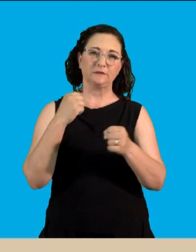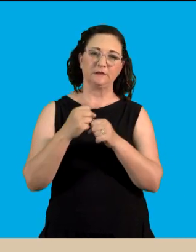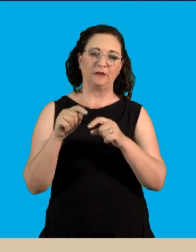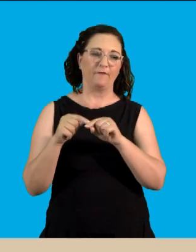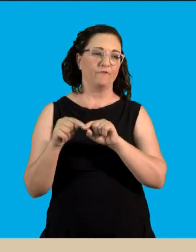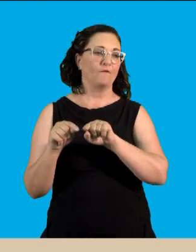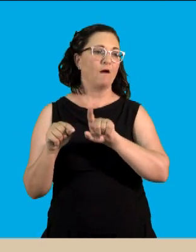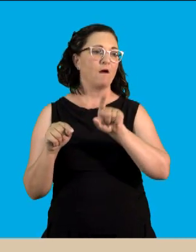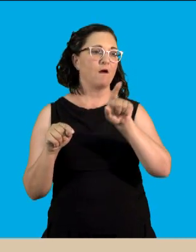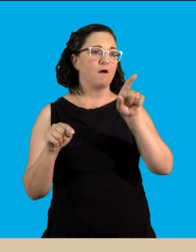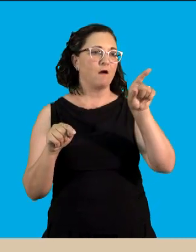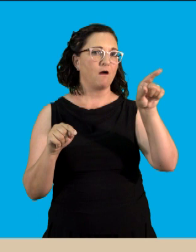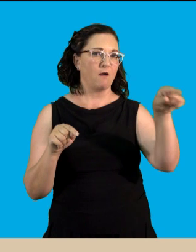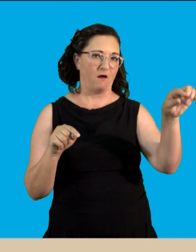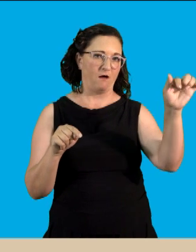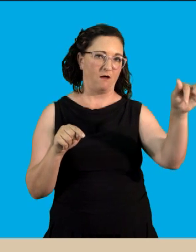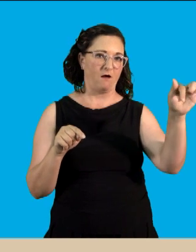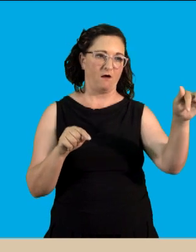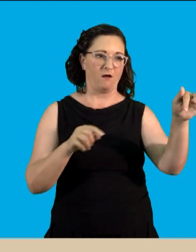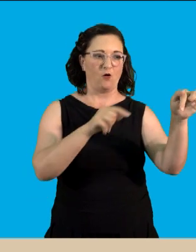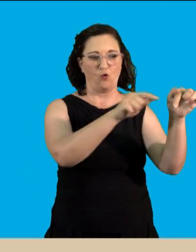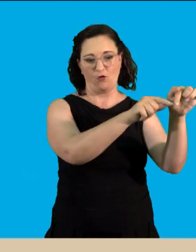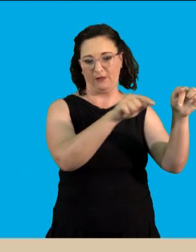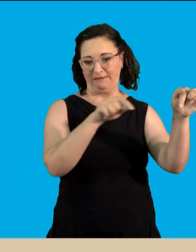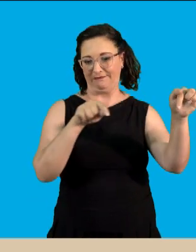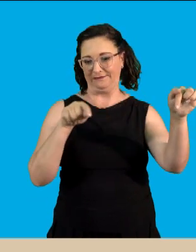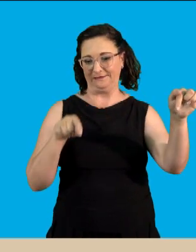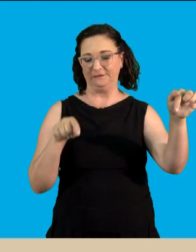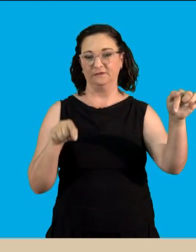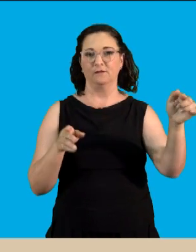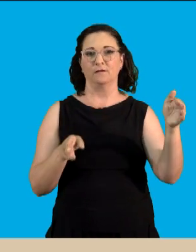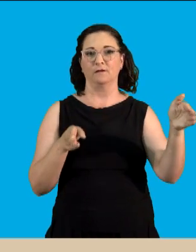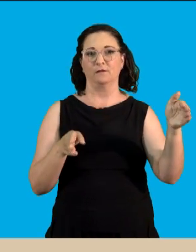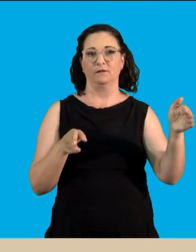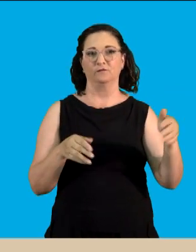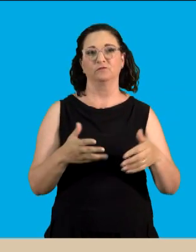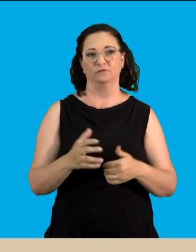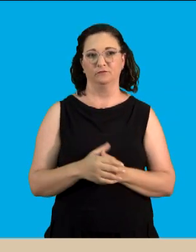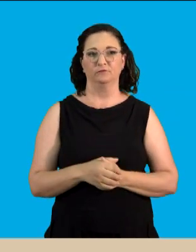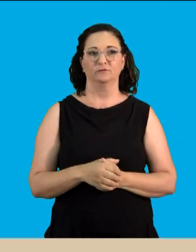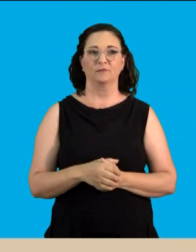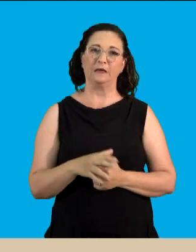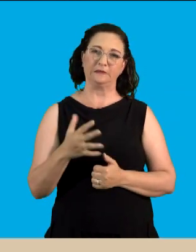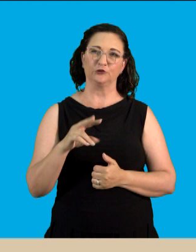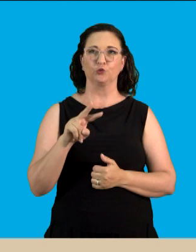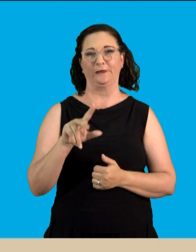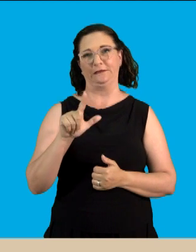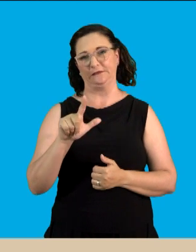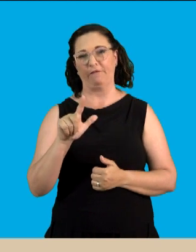away for the sun to reach that bulge, or the distance apart is that 27,000